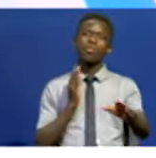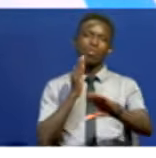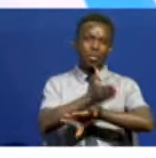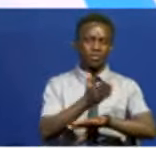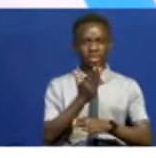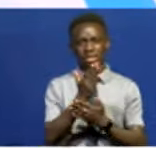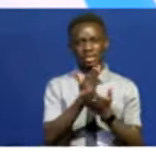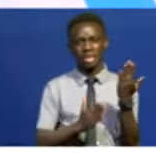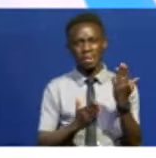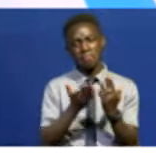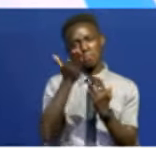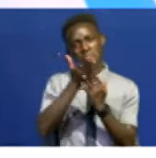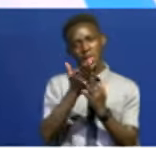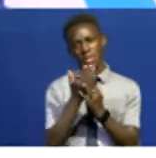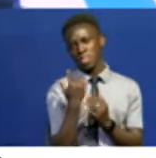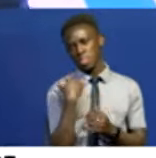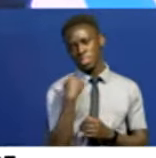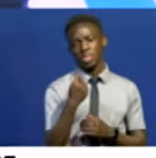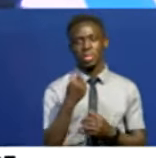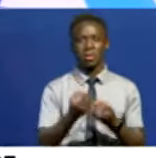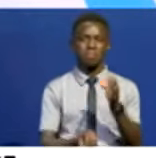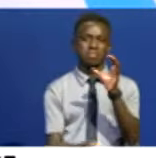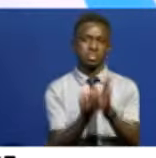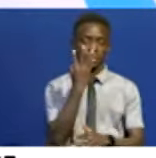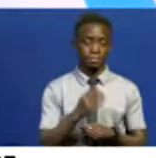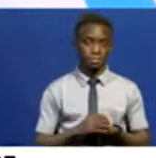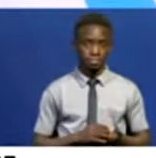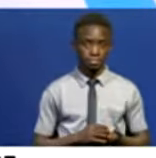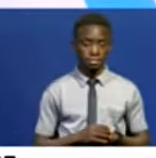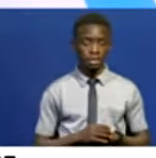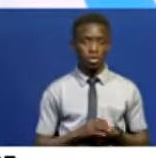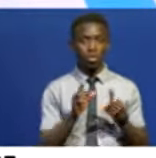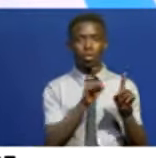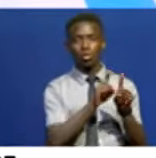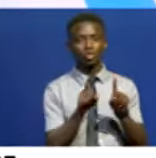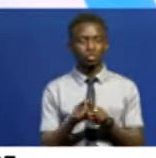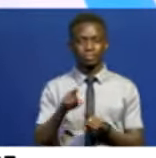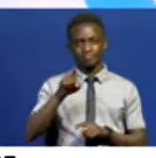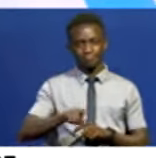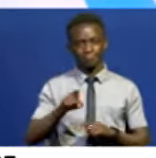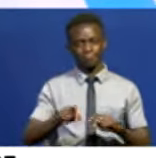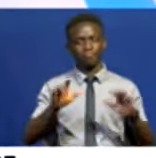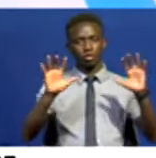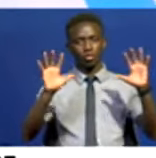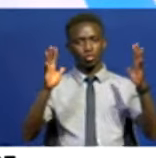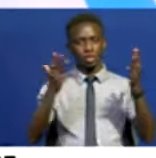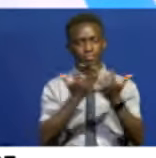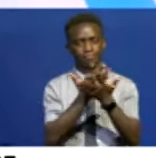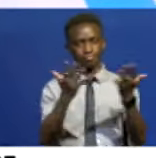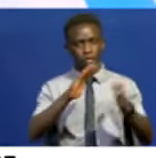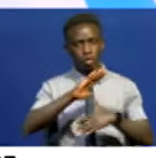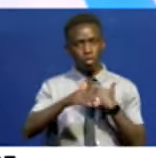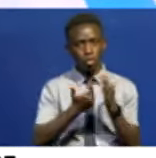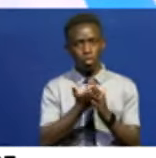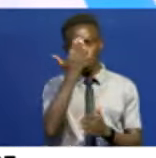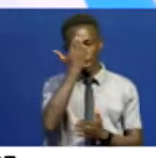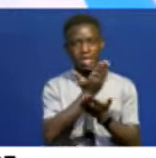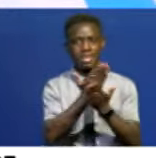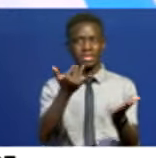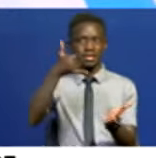between now and then. And to congratulate all of you for being part of this journey